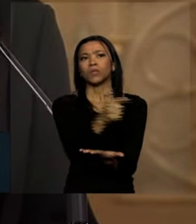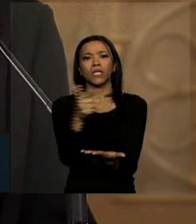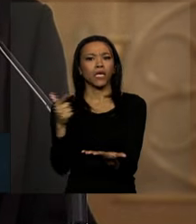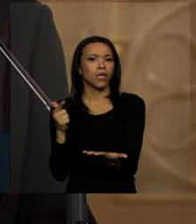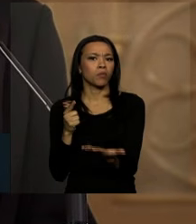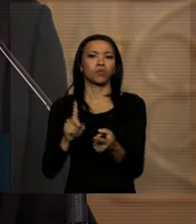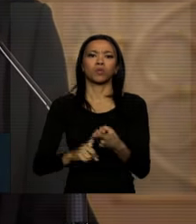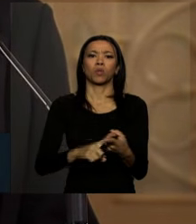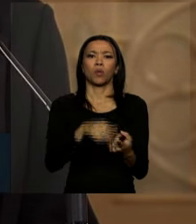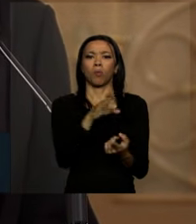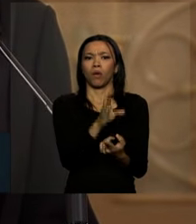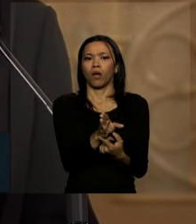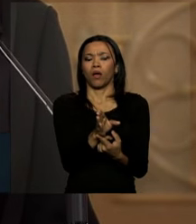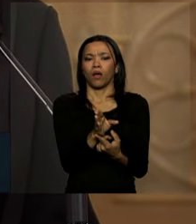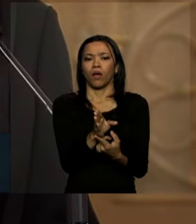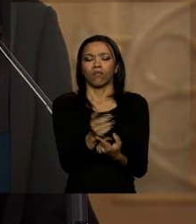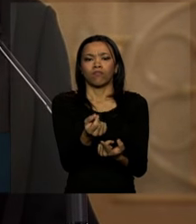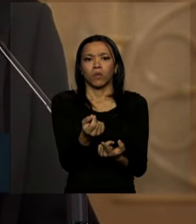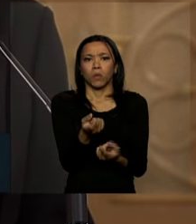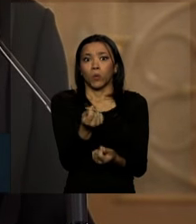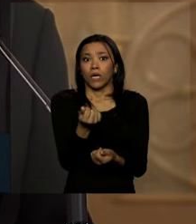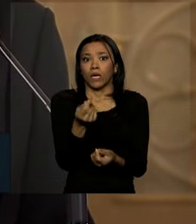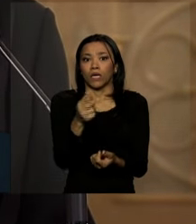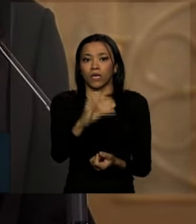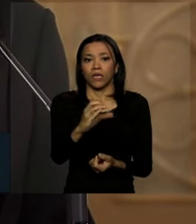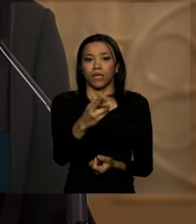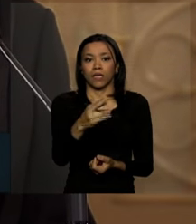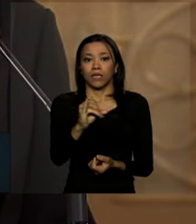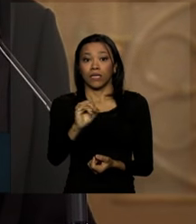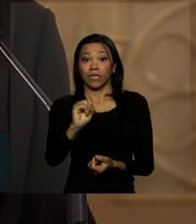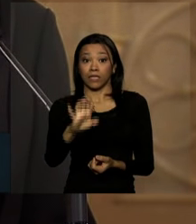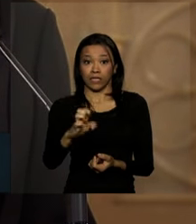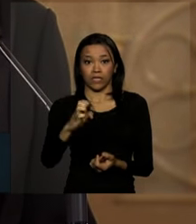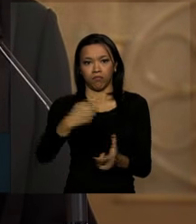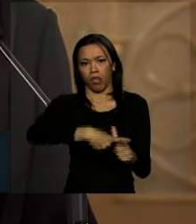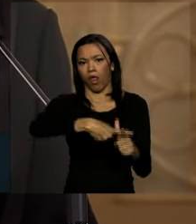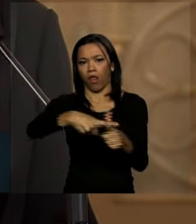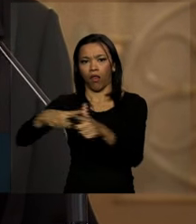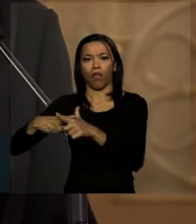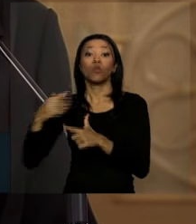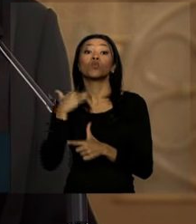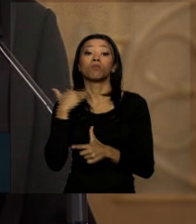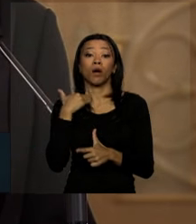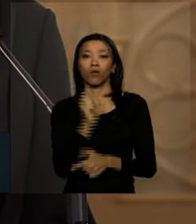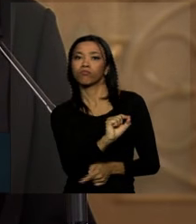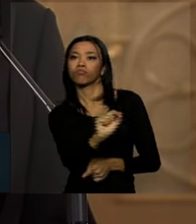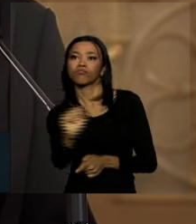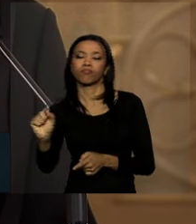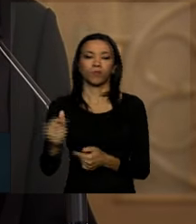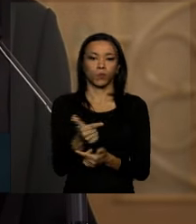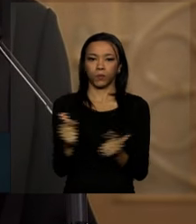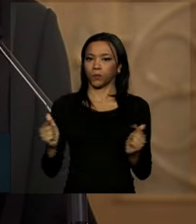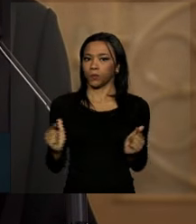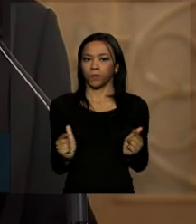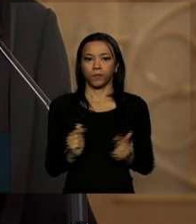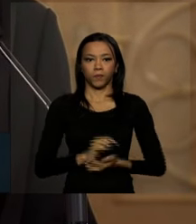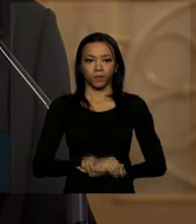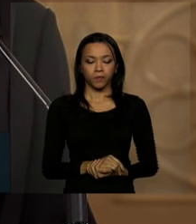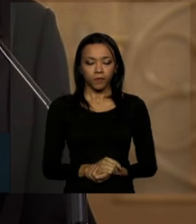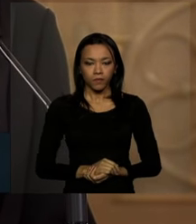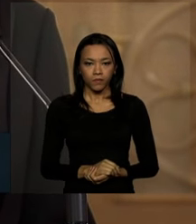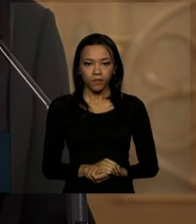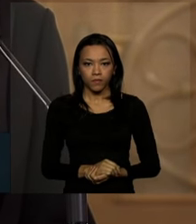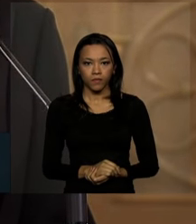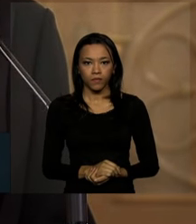nem tampouco nenhuma crise bancária. At the same time, we have no real estate bubble and